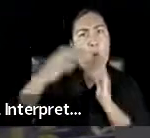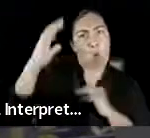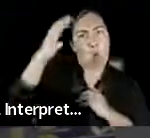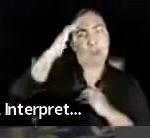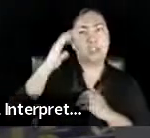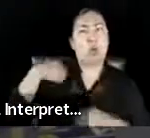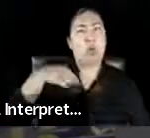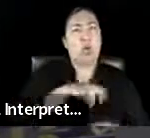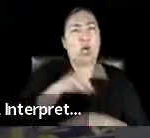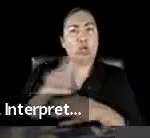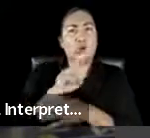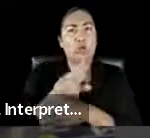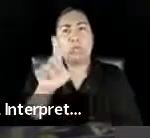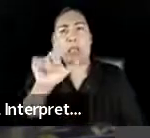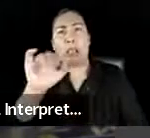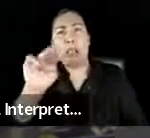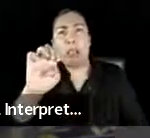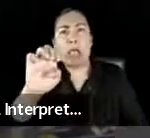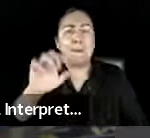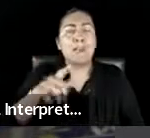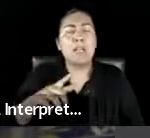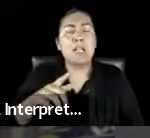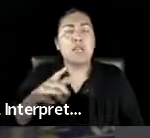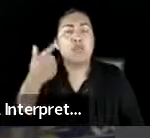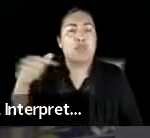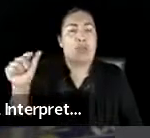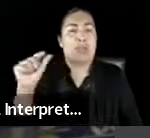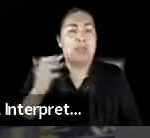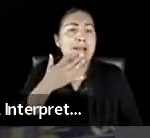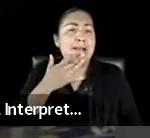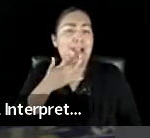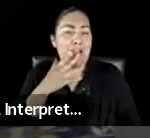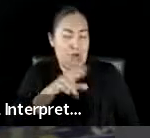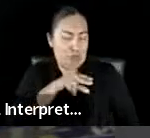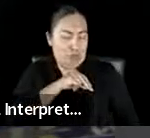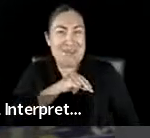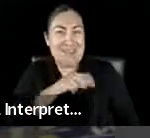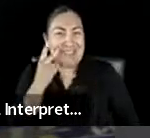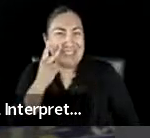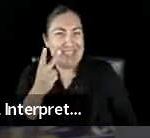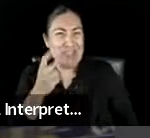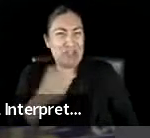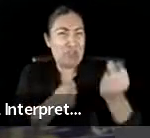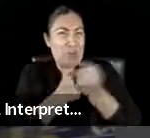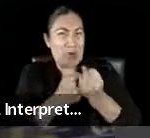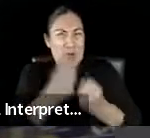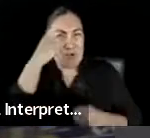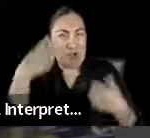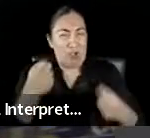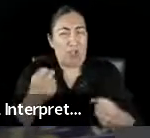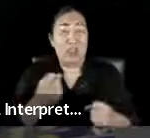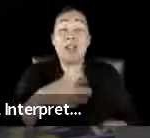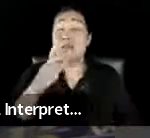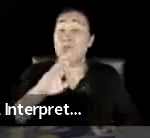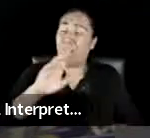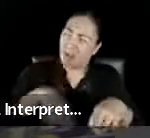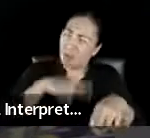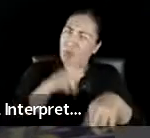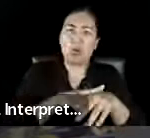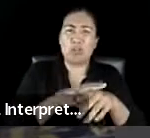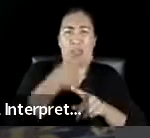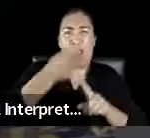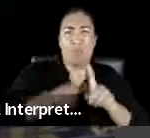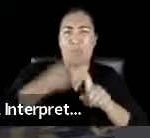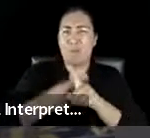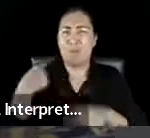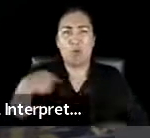lime green as a symbol for our support of mental health. And you see the lime green ribbon here. Of course, every month is a time to check in with